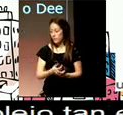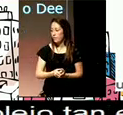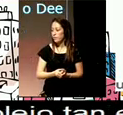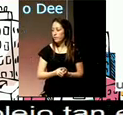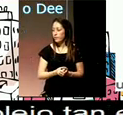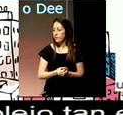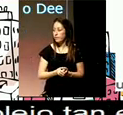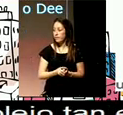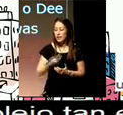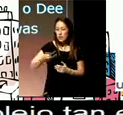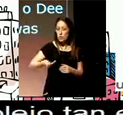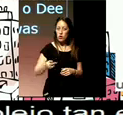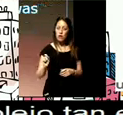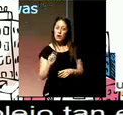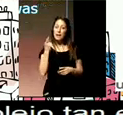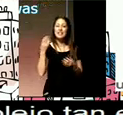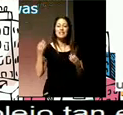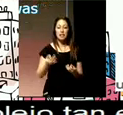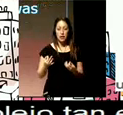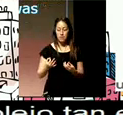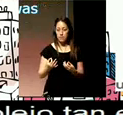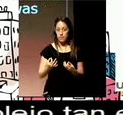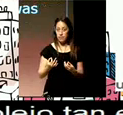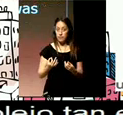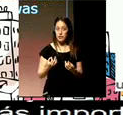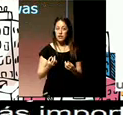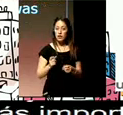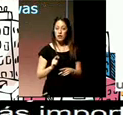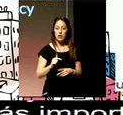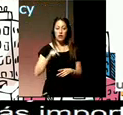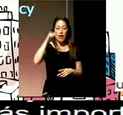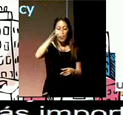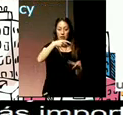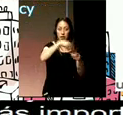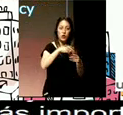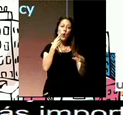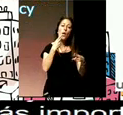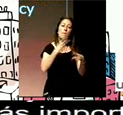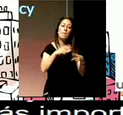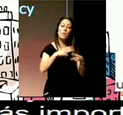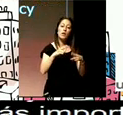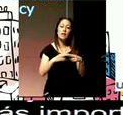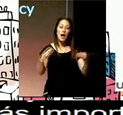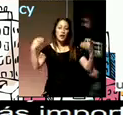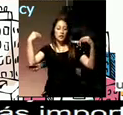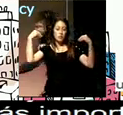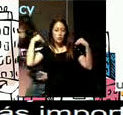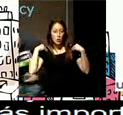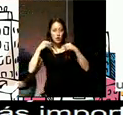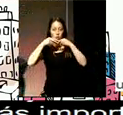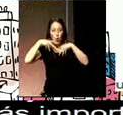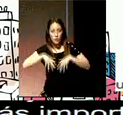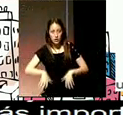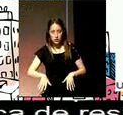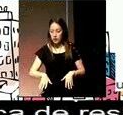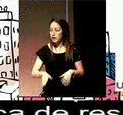policy responsibility. So the policy was developed at the highest level within the organisation. There was then strategic planning carried out.